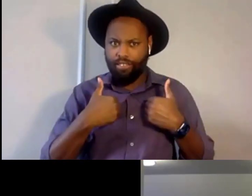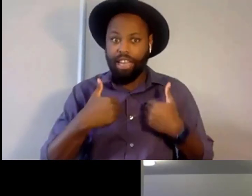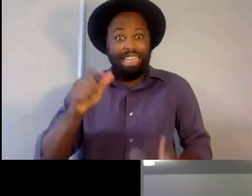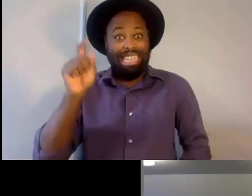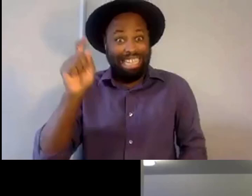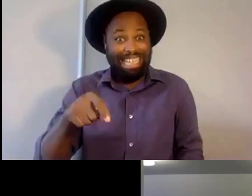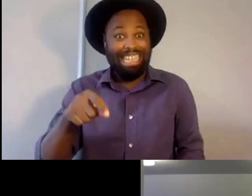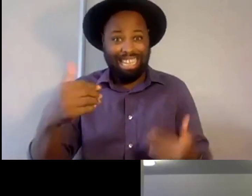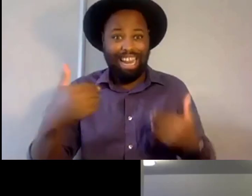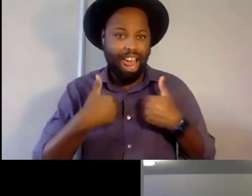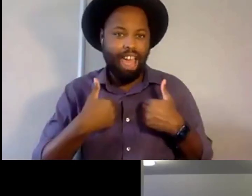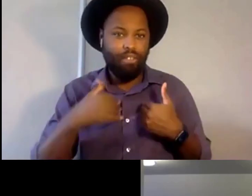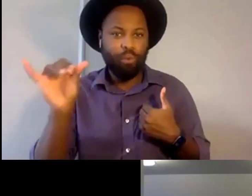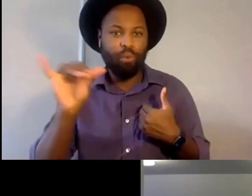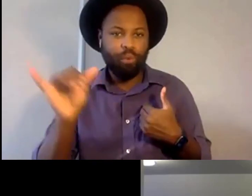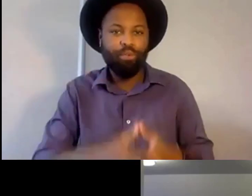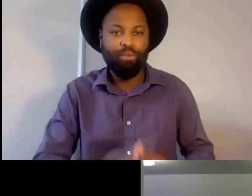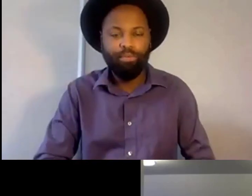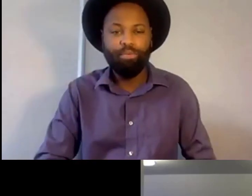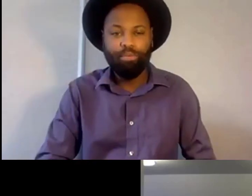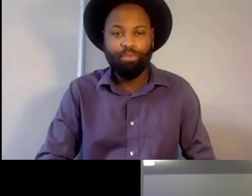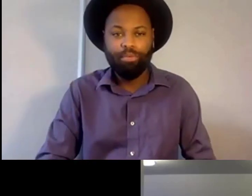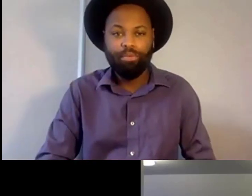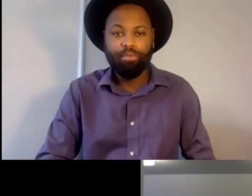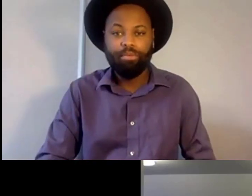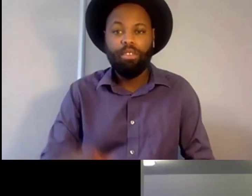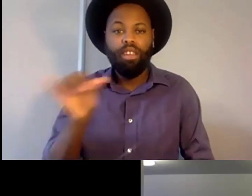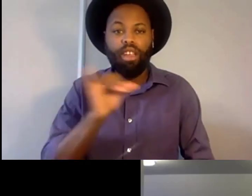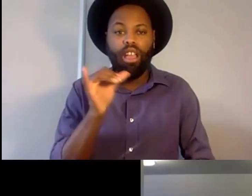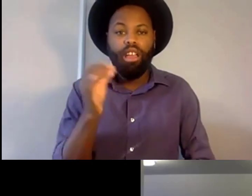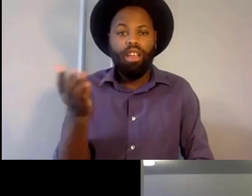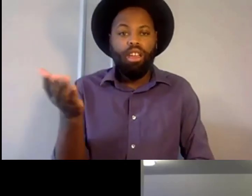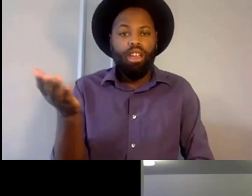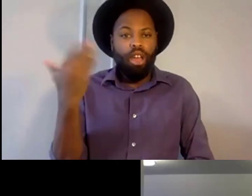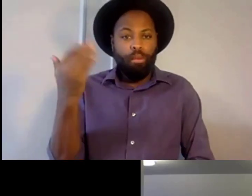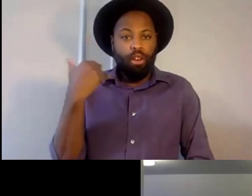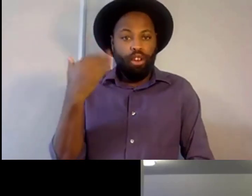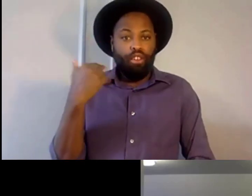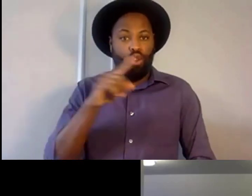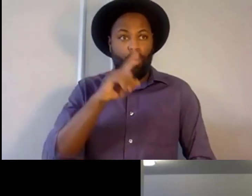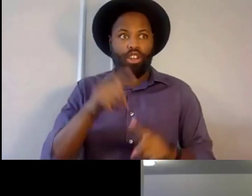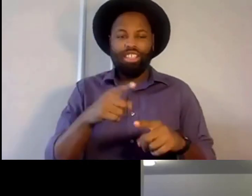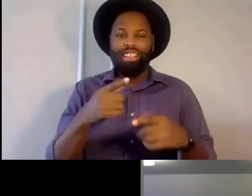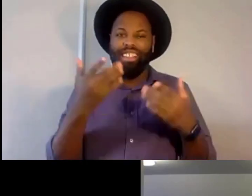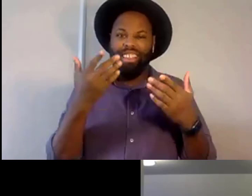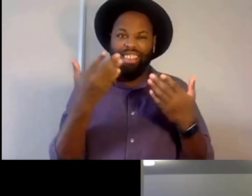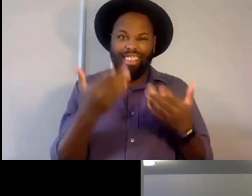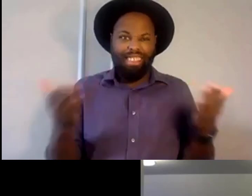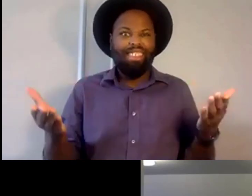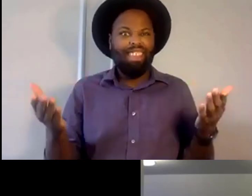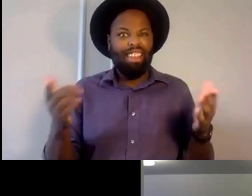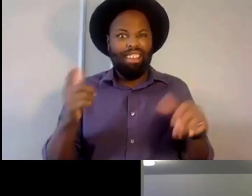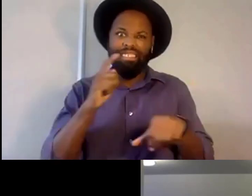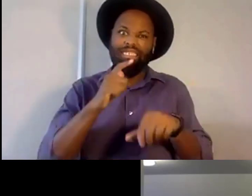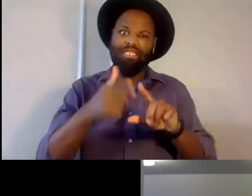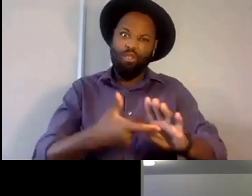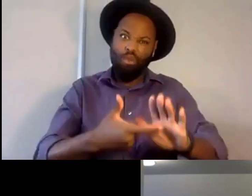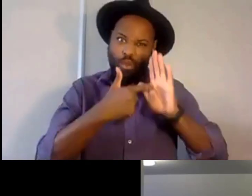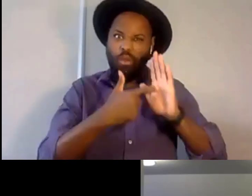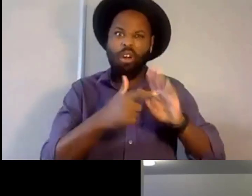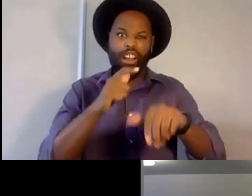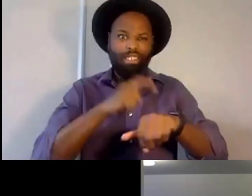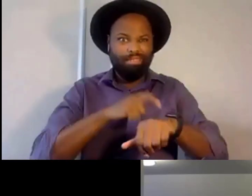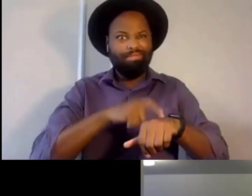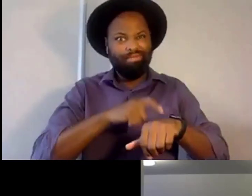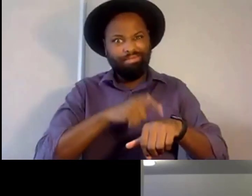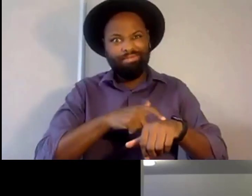It's as with the previous question, things do take time though, and to get people to